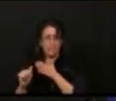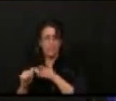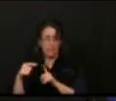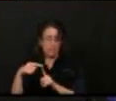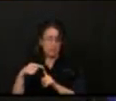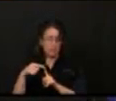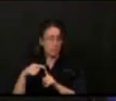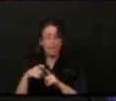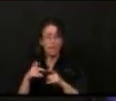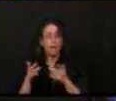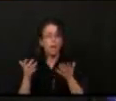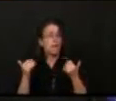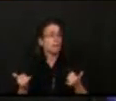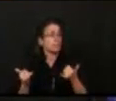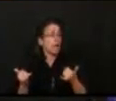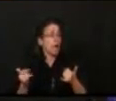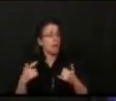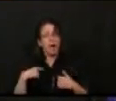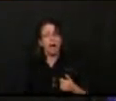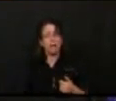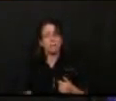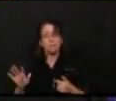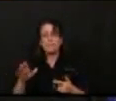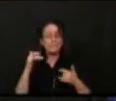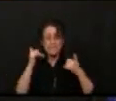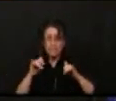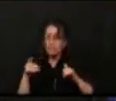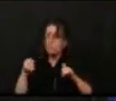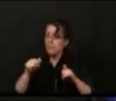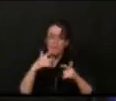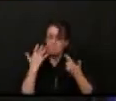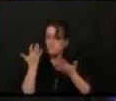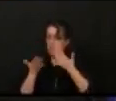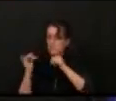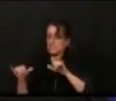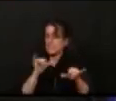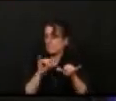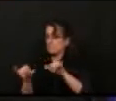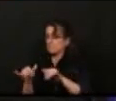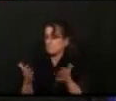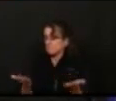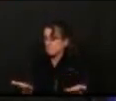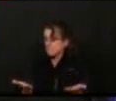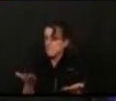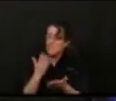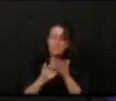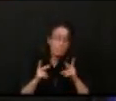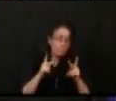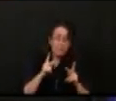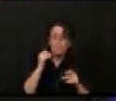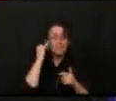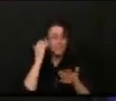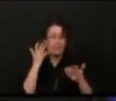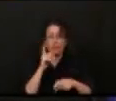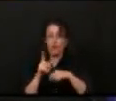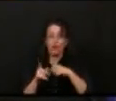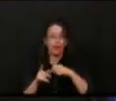control over that money instead of it's just going out. And people that put out more are going to pay more. People that put out less are going to pay